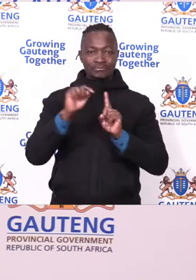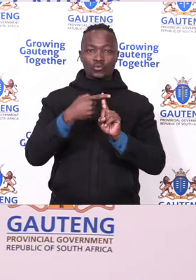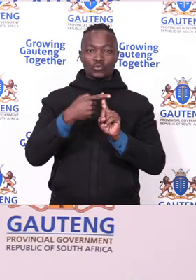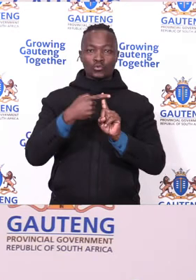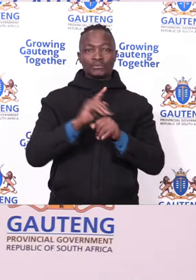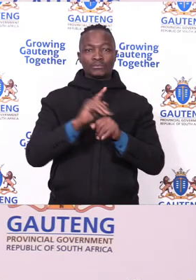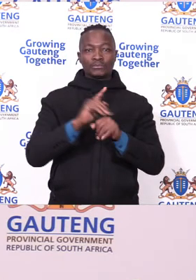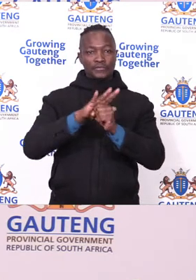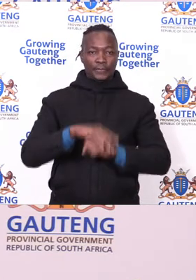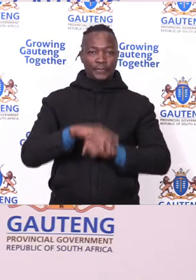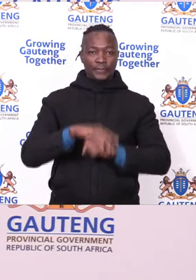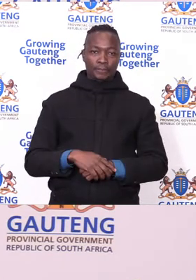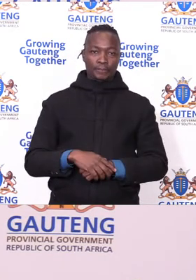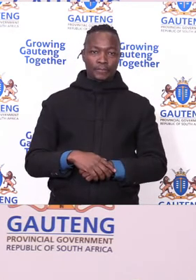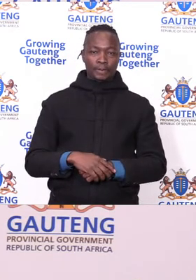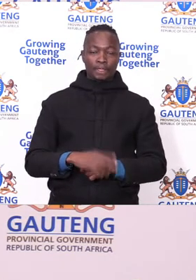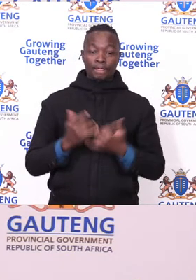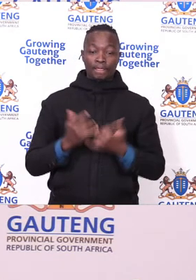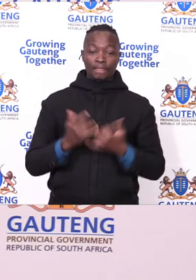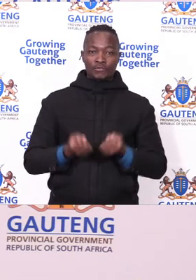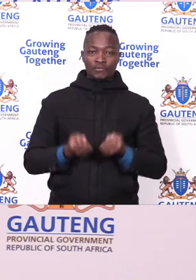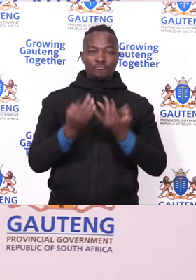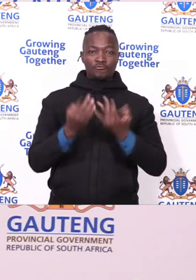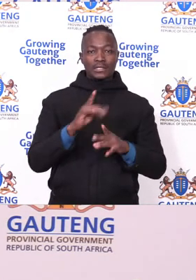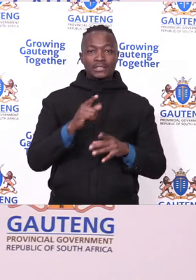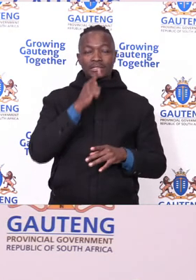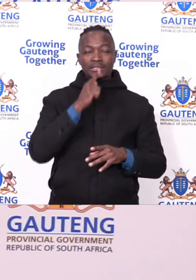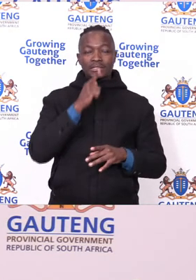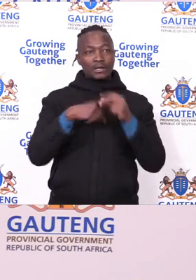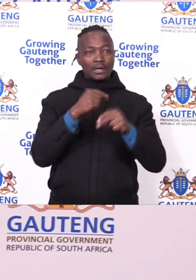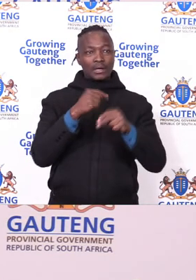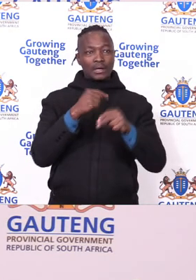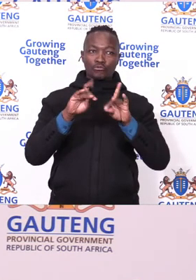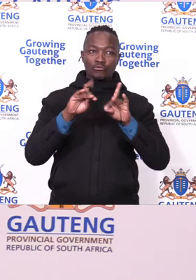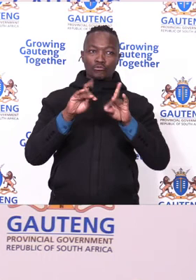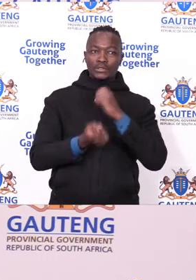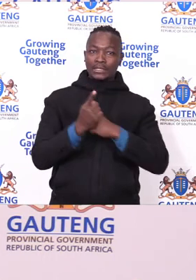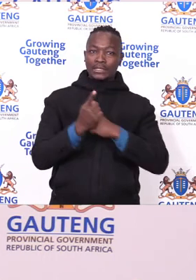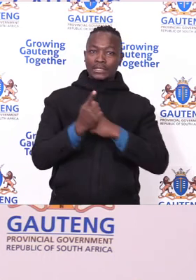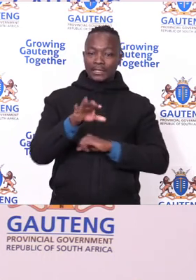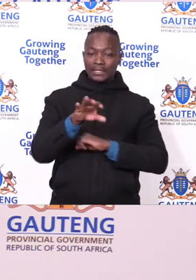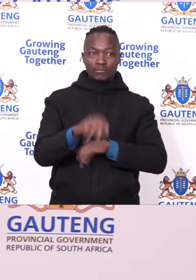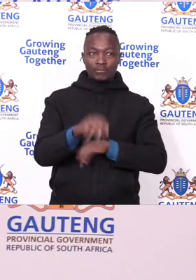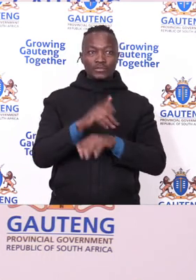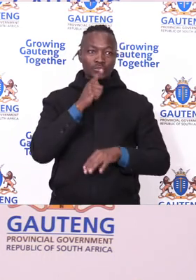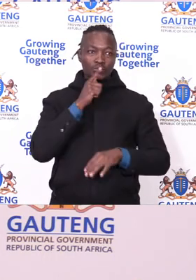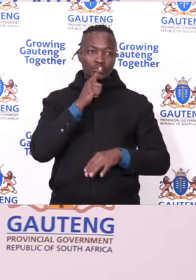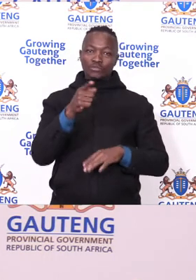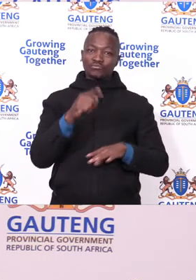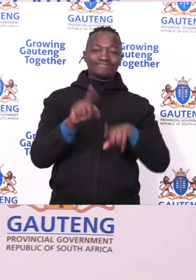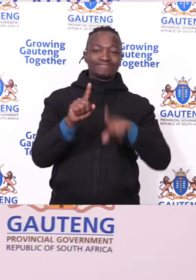virus. We want to give an update of where we are in terms of education in the province, and we'll share